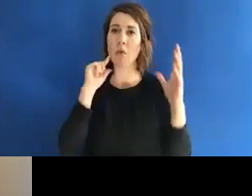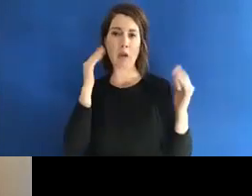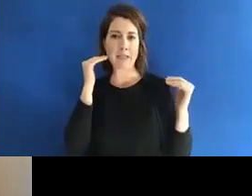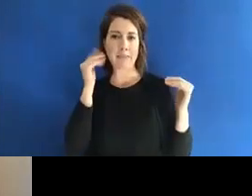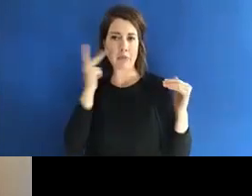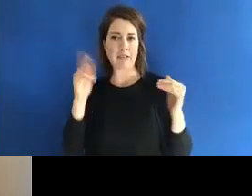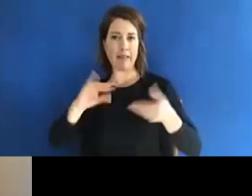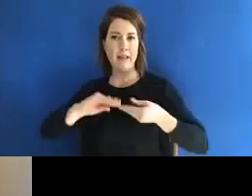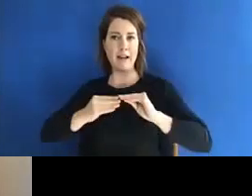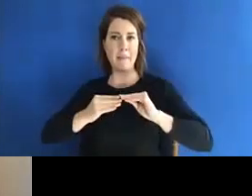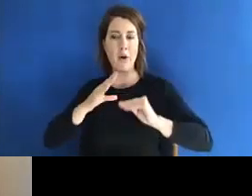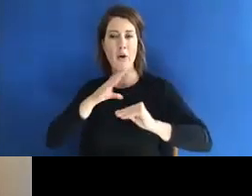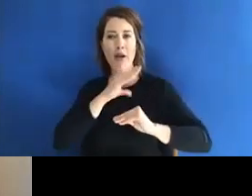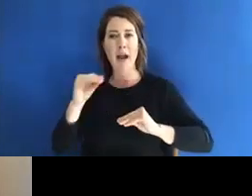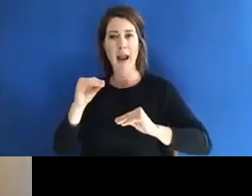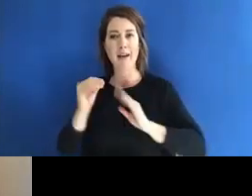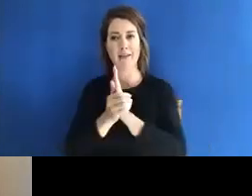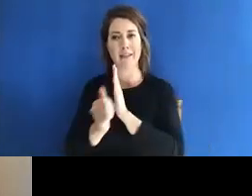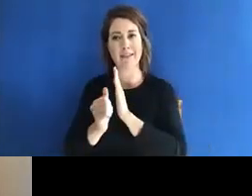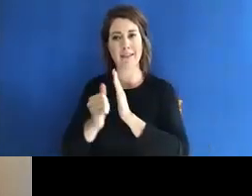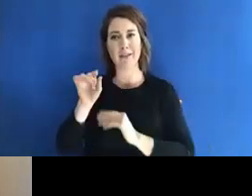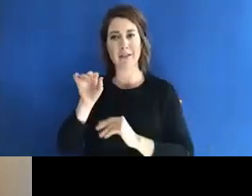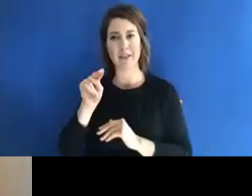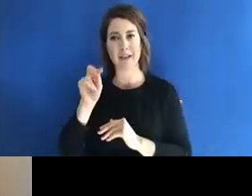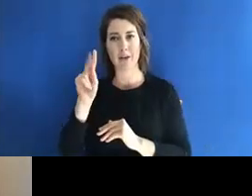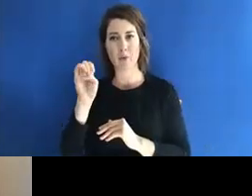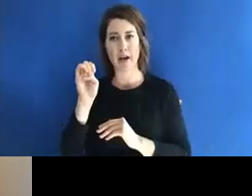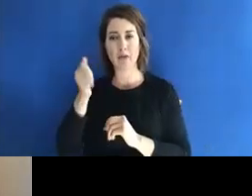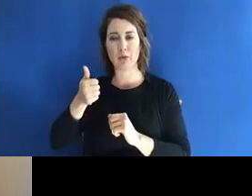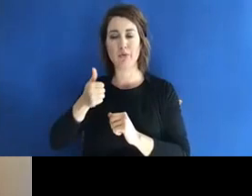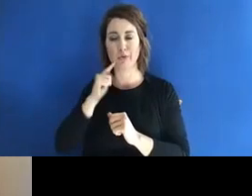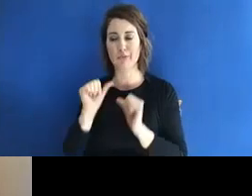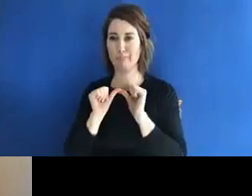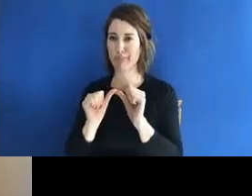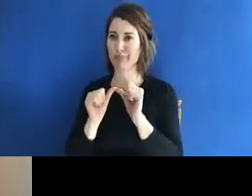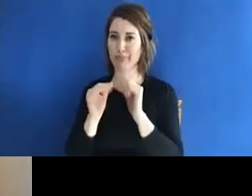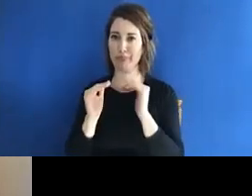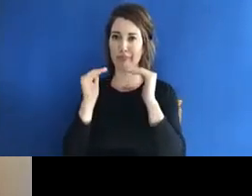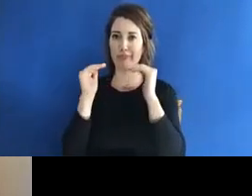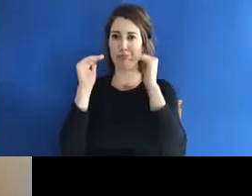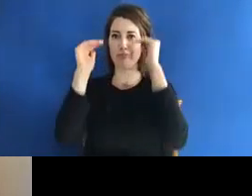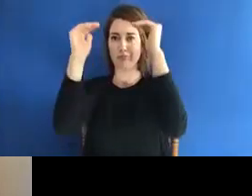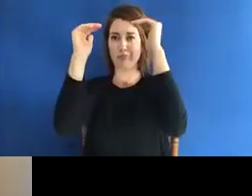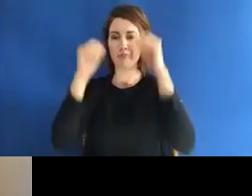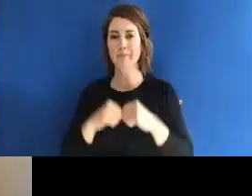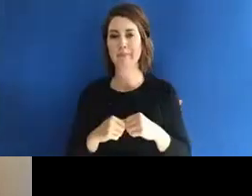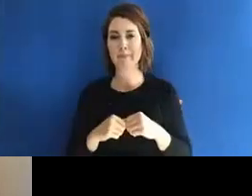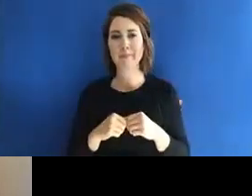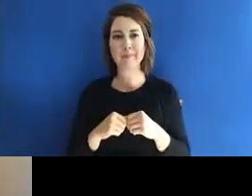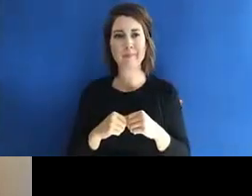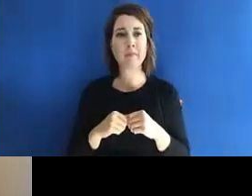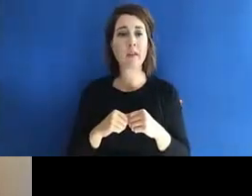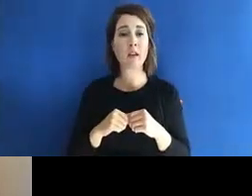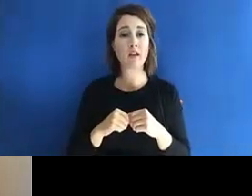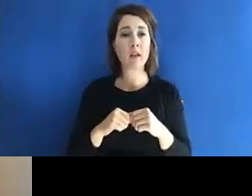and the measurable skill gains rate to continue to grow and improve over time. You'll see here on the